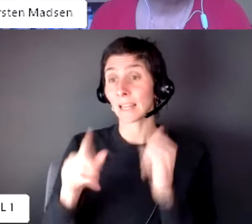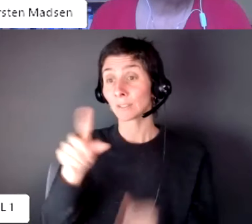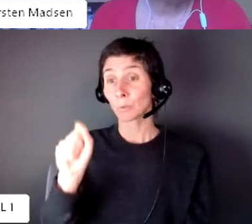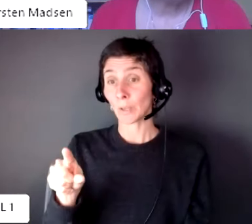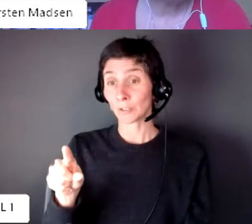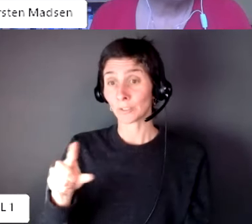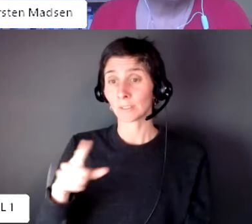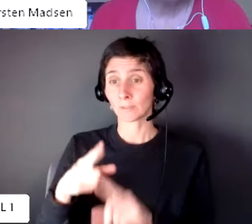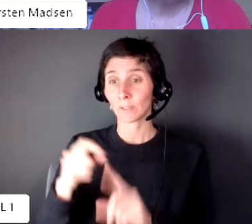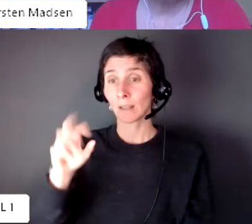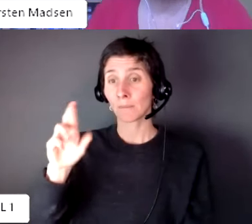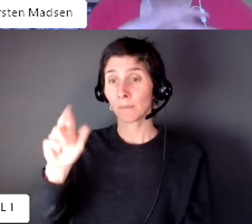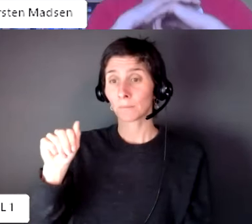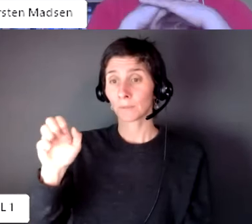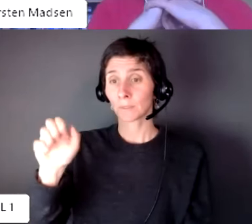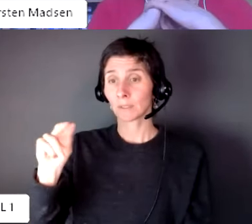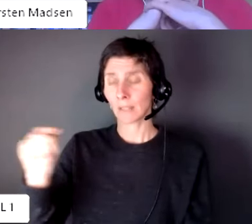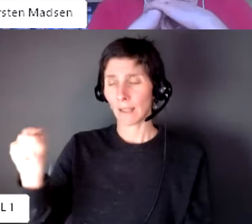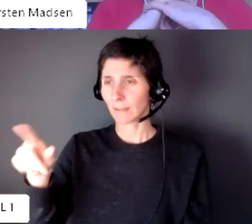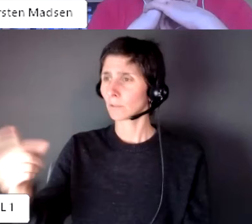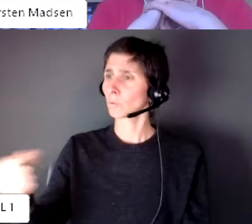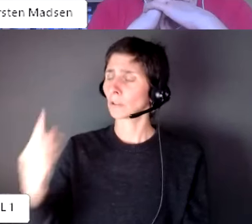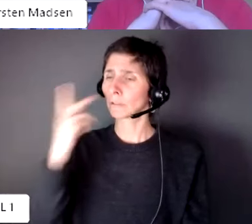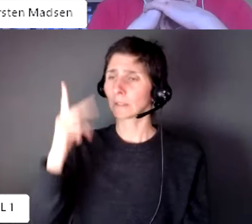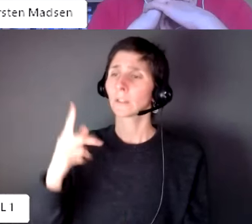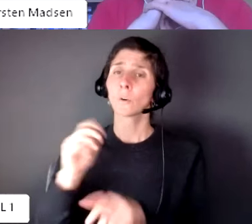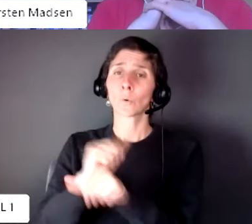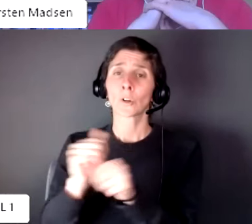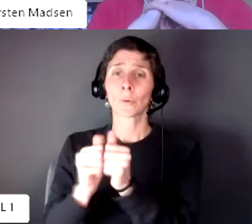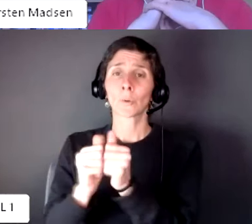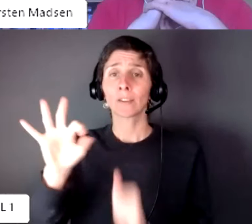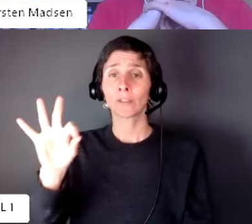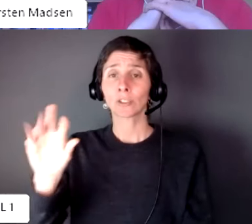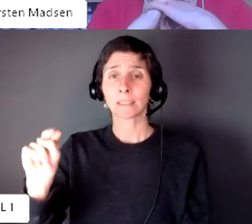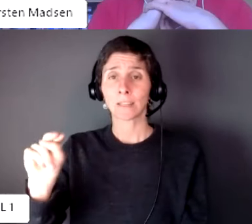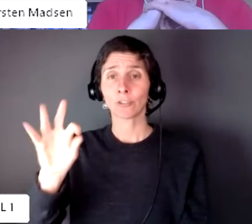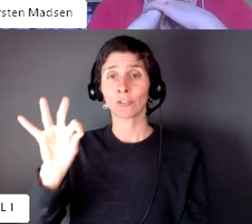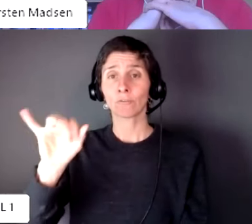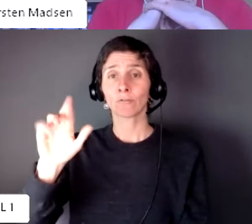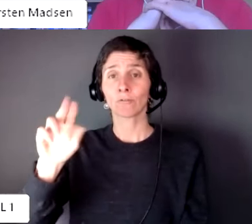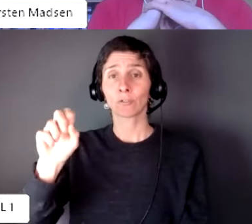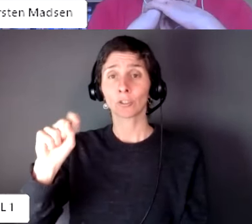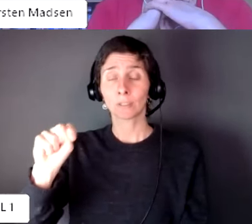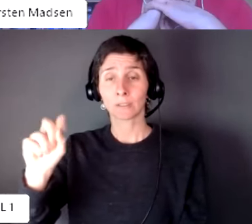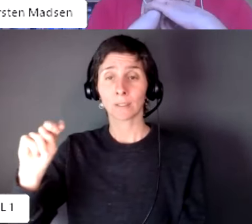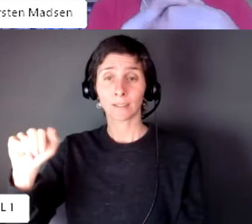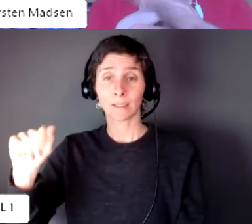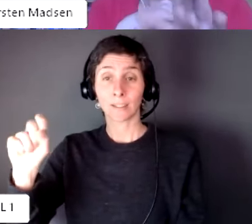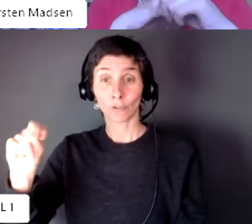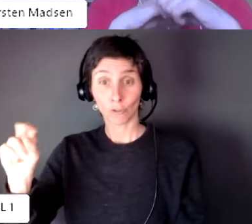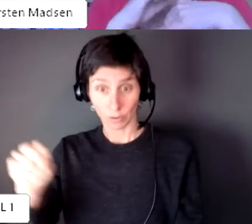work with First Nations. Was there any individuals from First Nations maybe involved in the toolkit, or